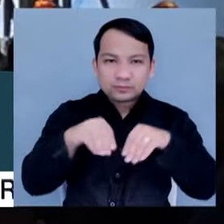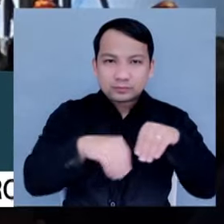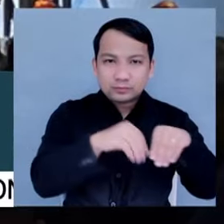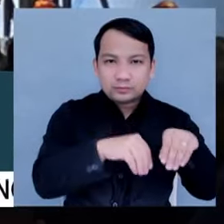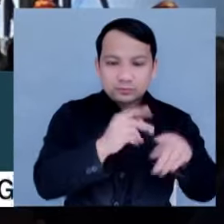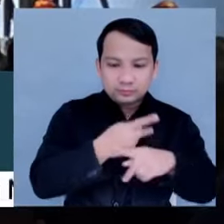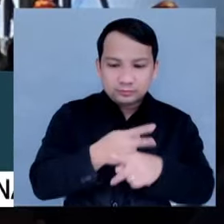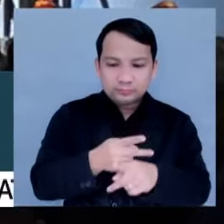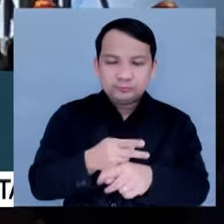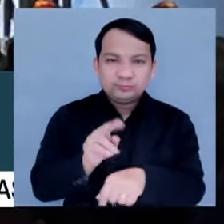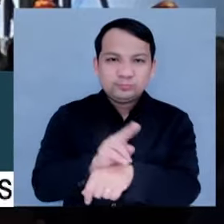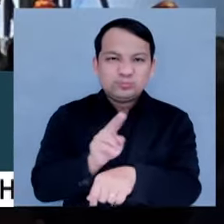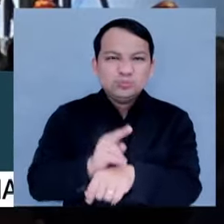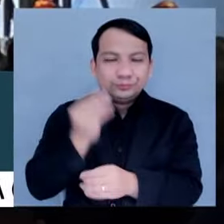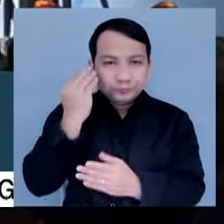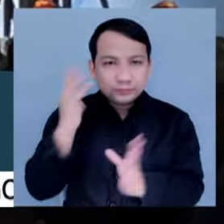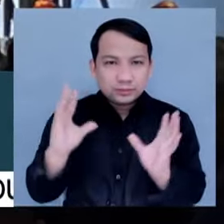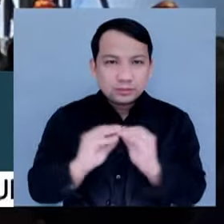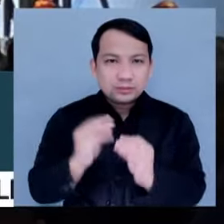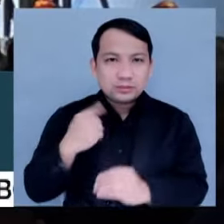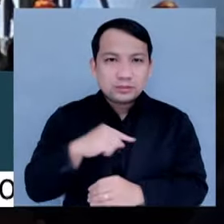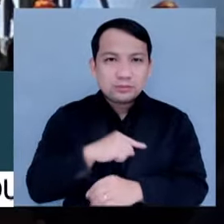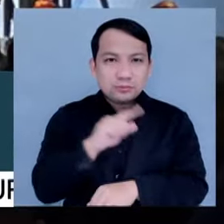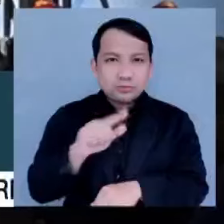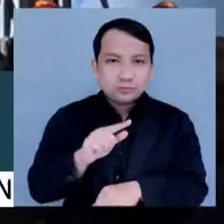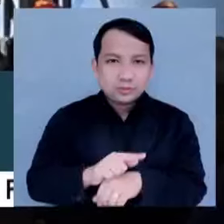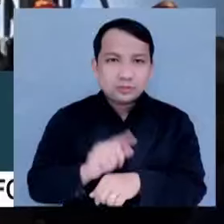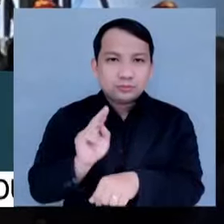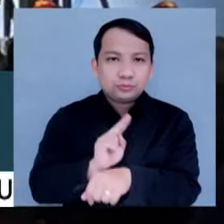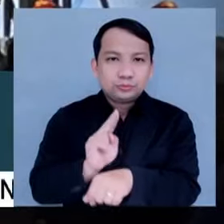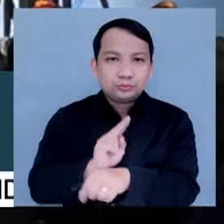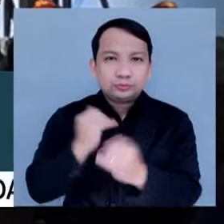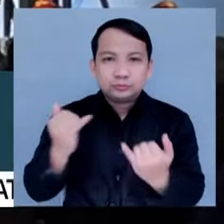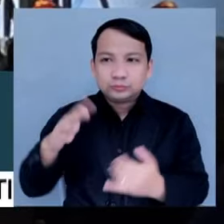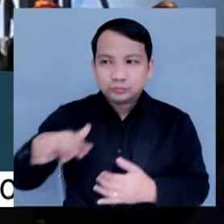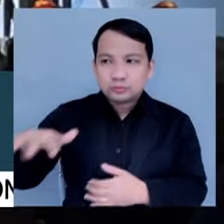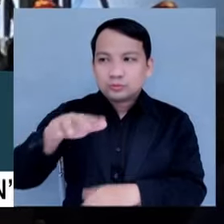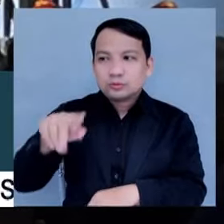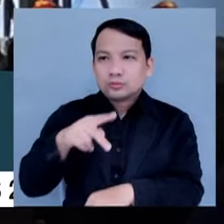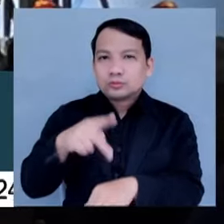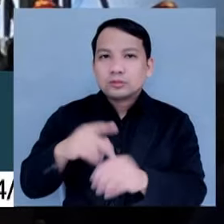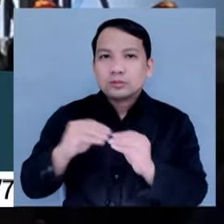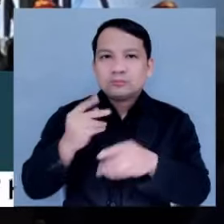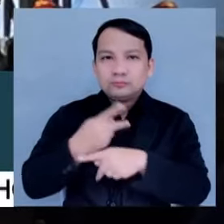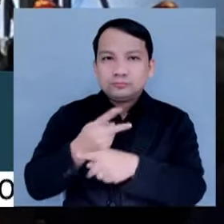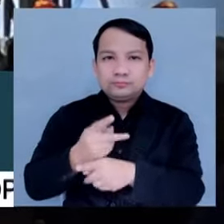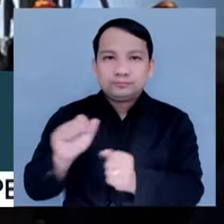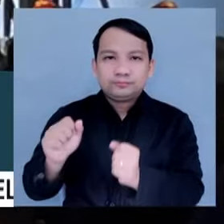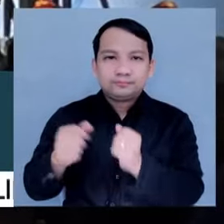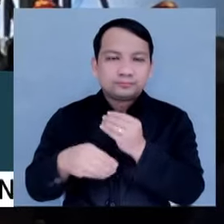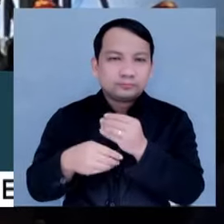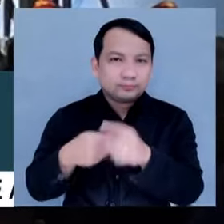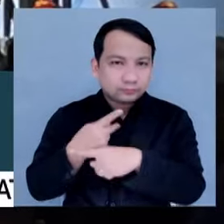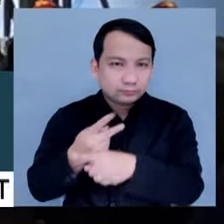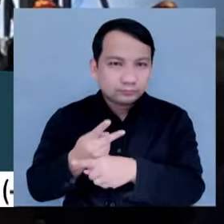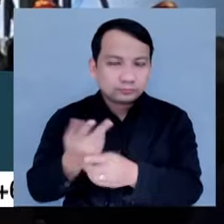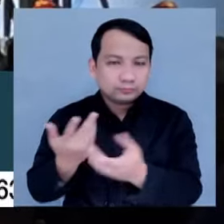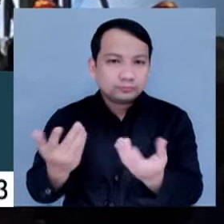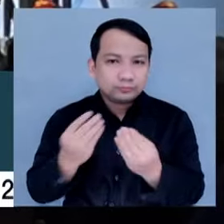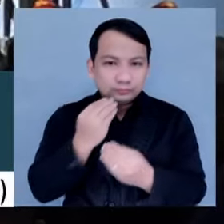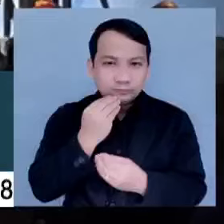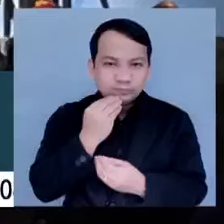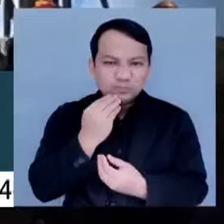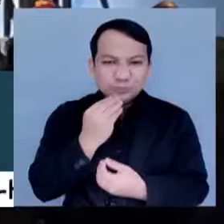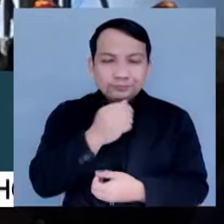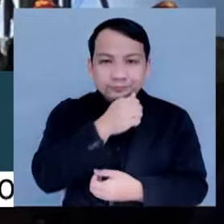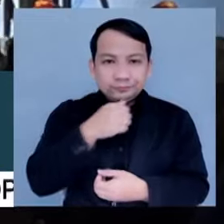be utilized to ensure that our lands are being maximized for more productivity. Agriculture Secretary T. Laurel Jr. said he